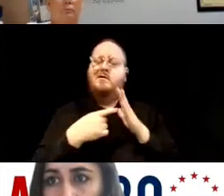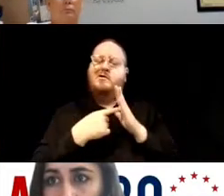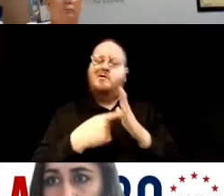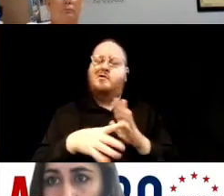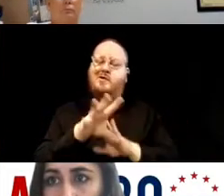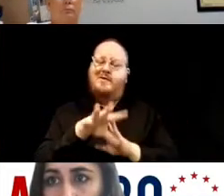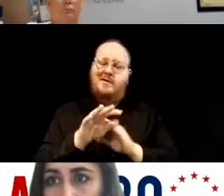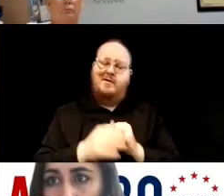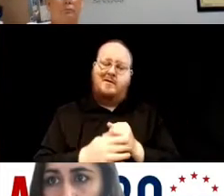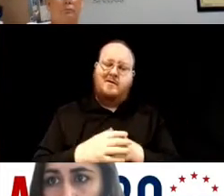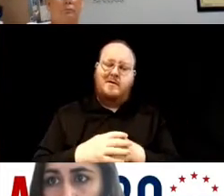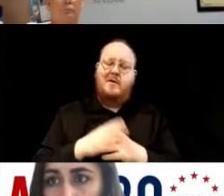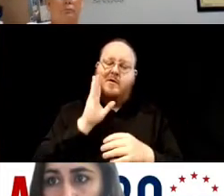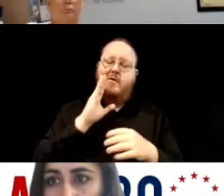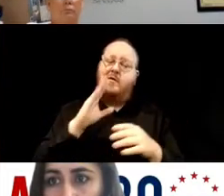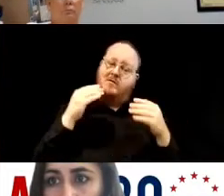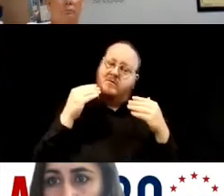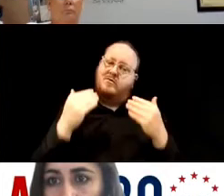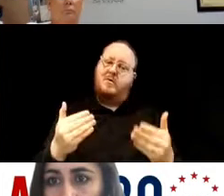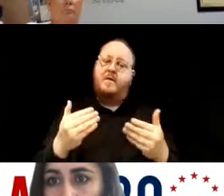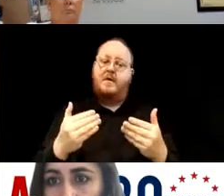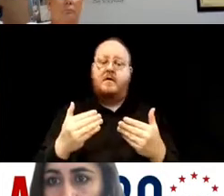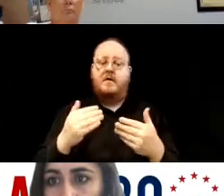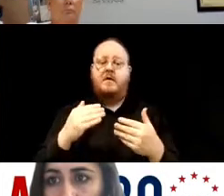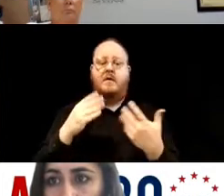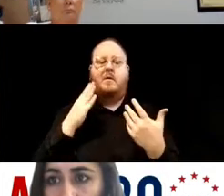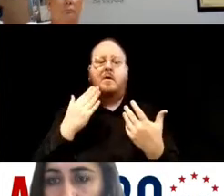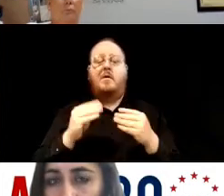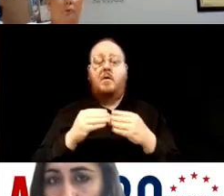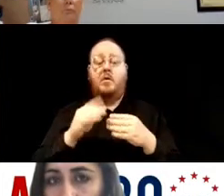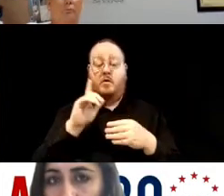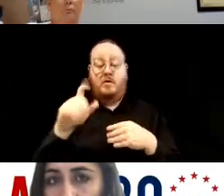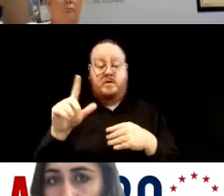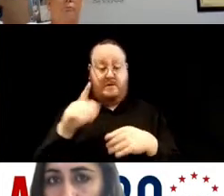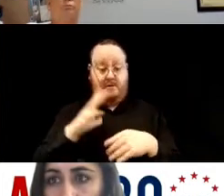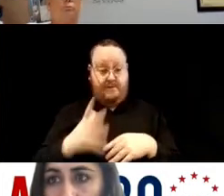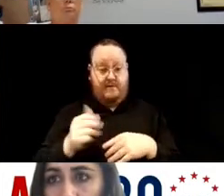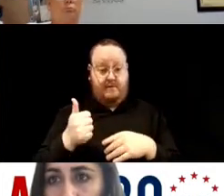And then we can address more questions after that, if that works for everyone. Yeah?